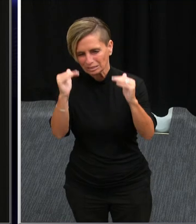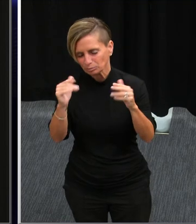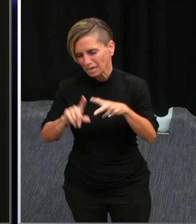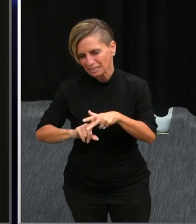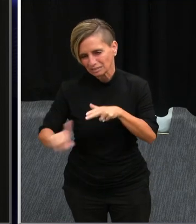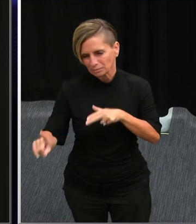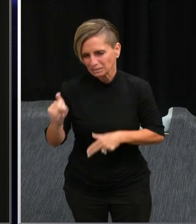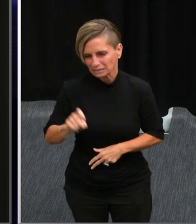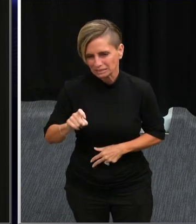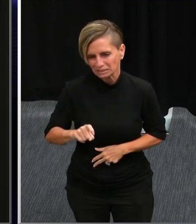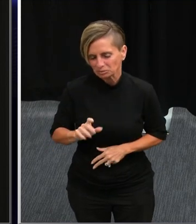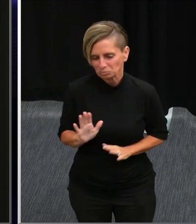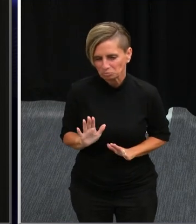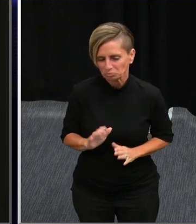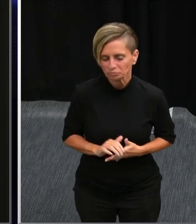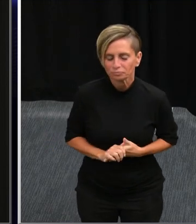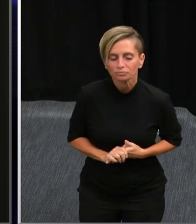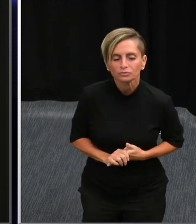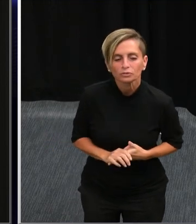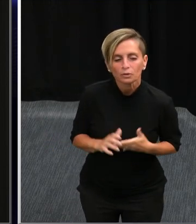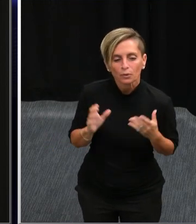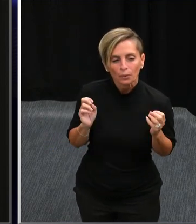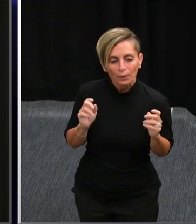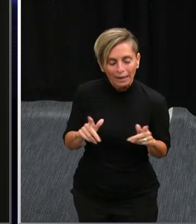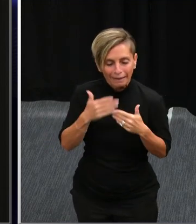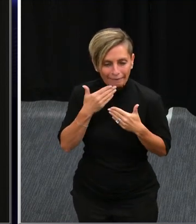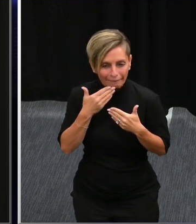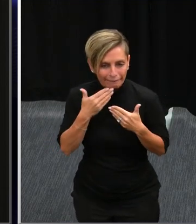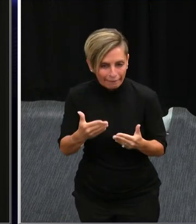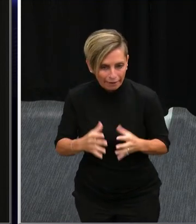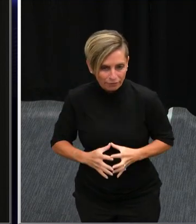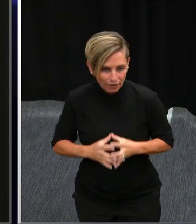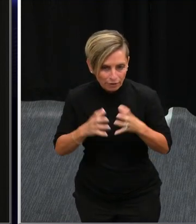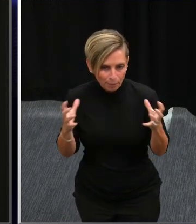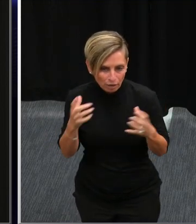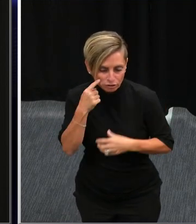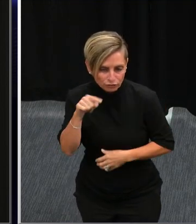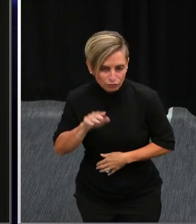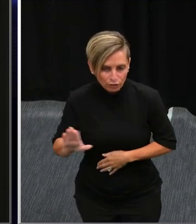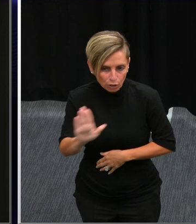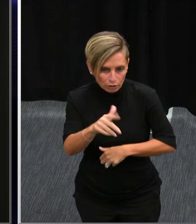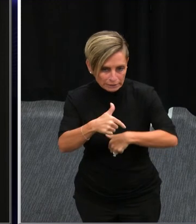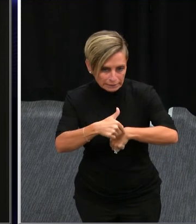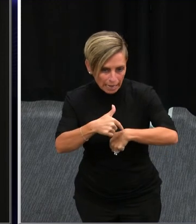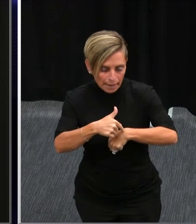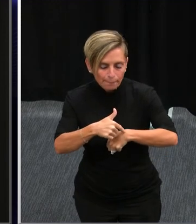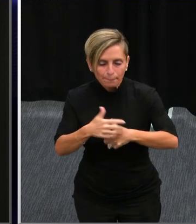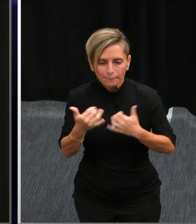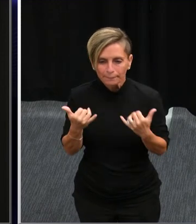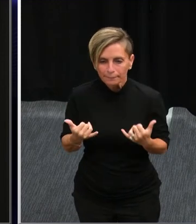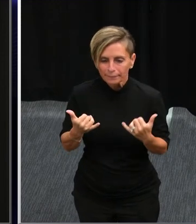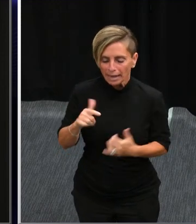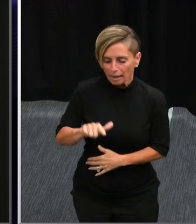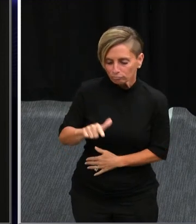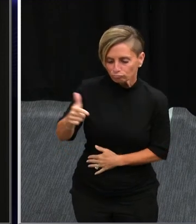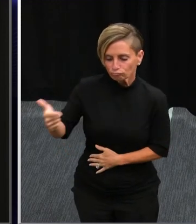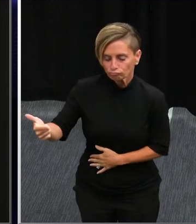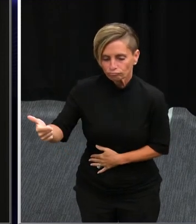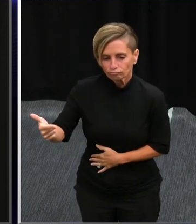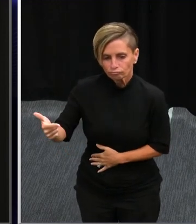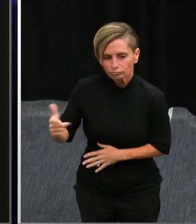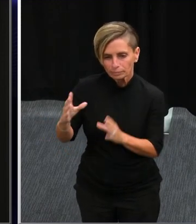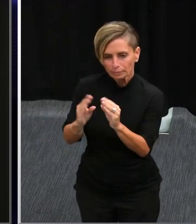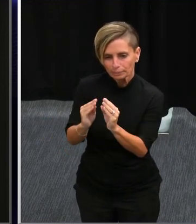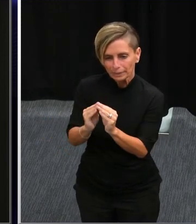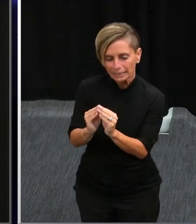evacuation. So with that, we thank you very much for your time, and we will now turn this over and do our